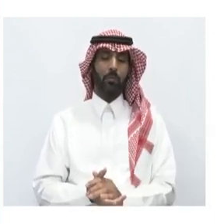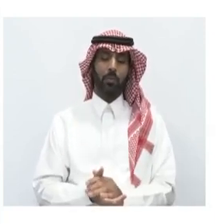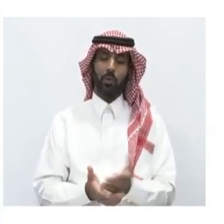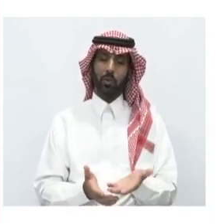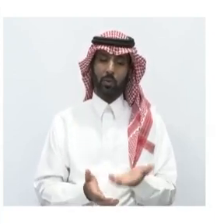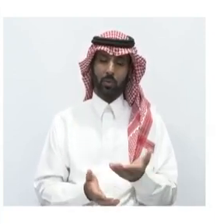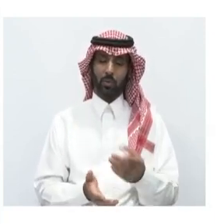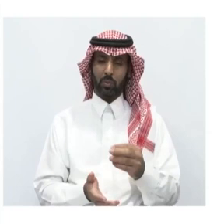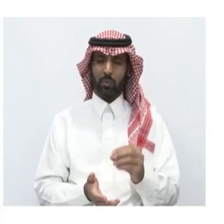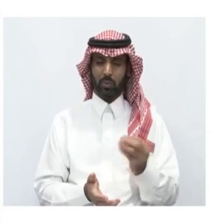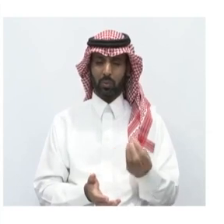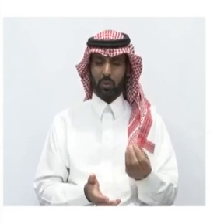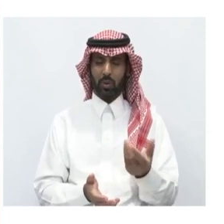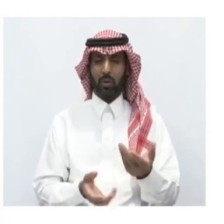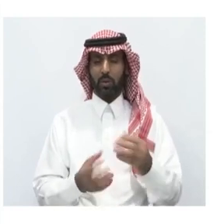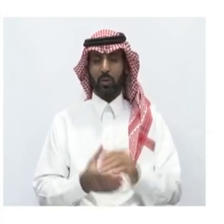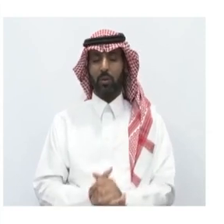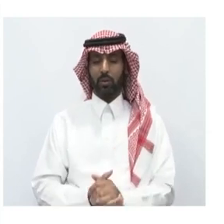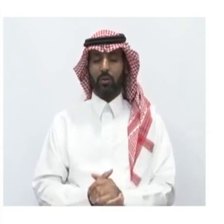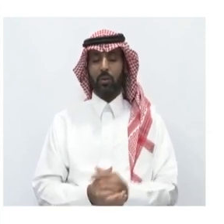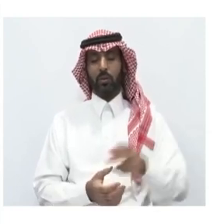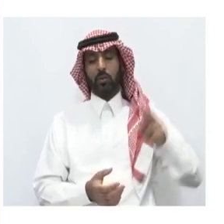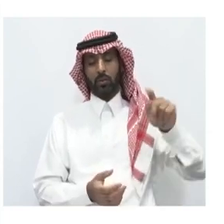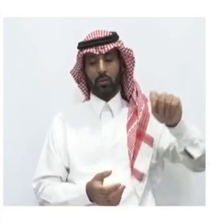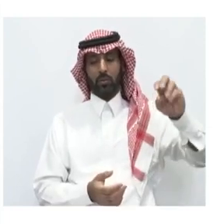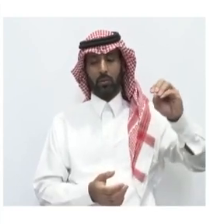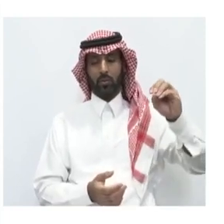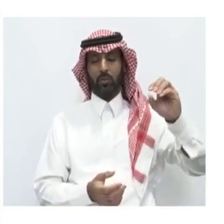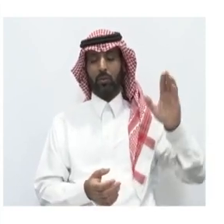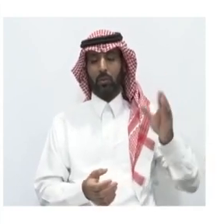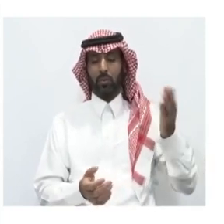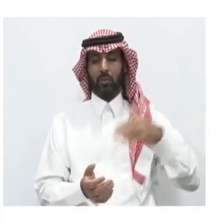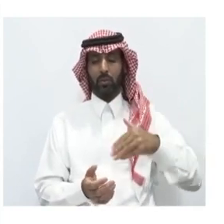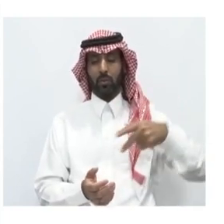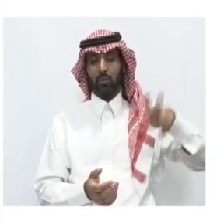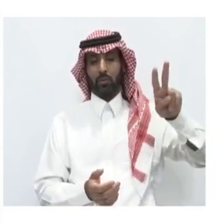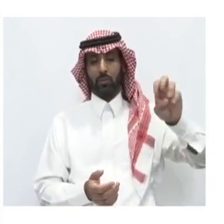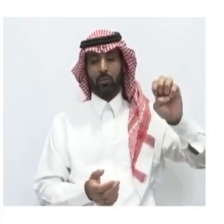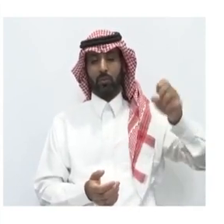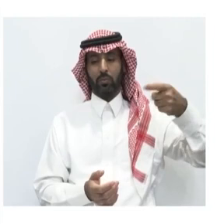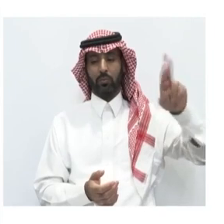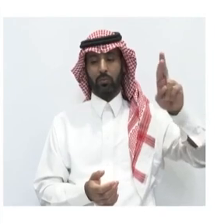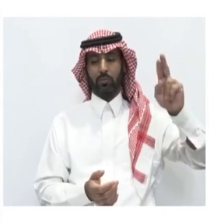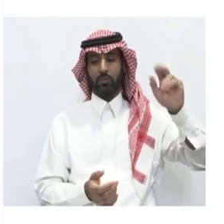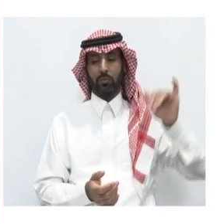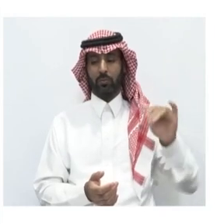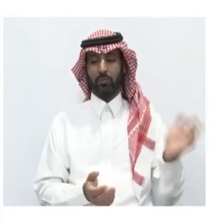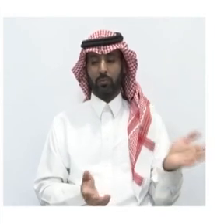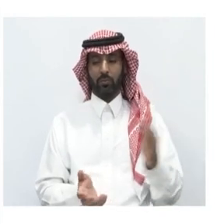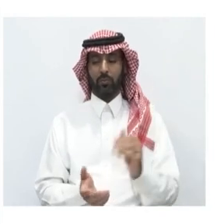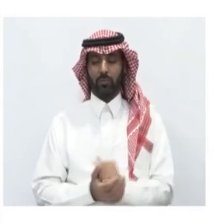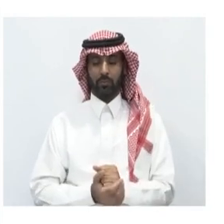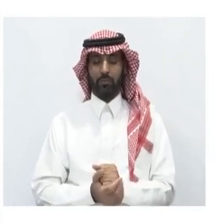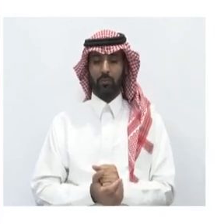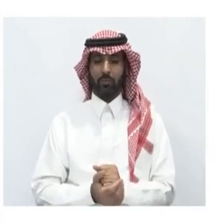adverb like to or very, absolutely, just, nearly, hardly, and etc. Then we took the